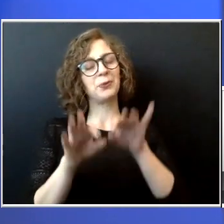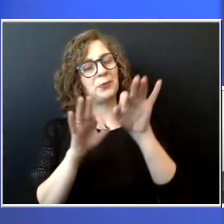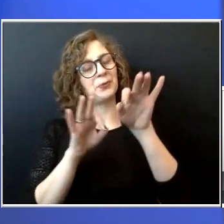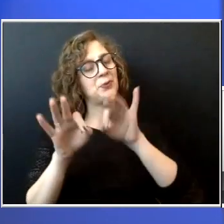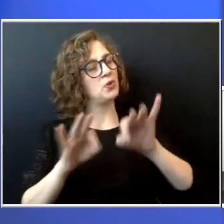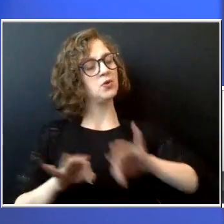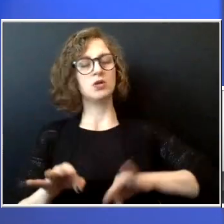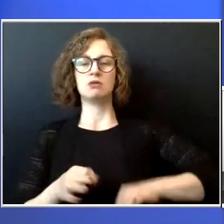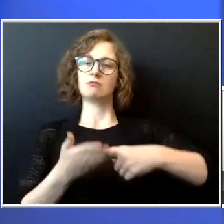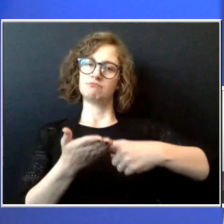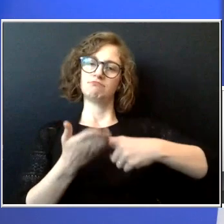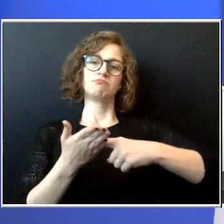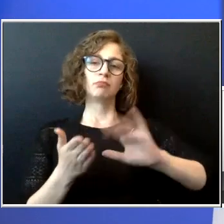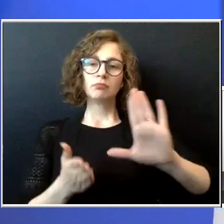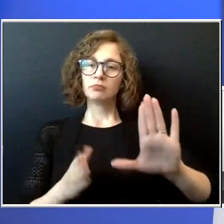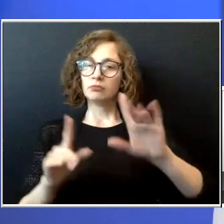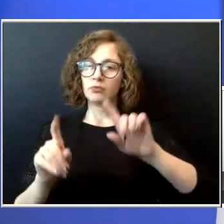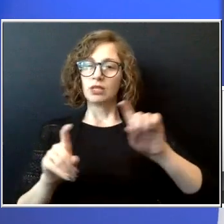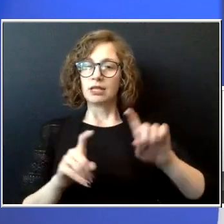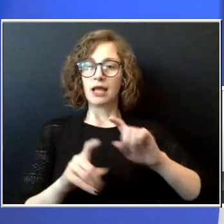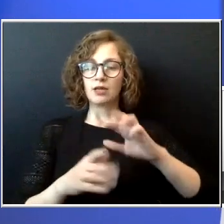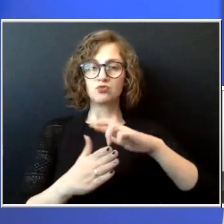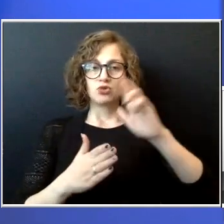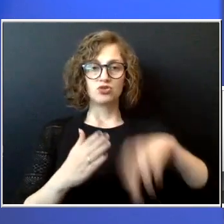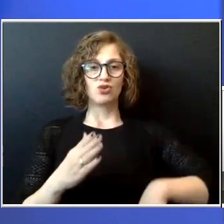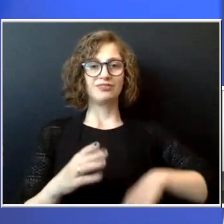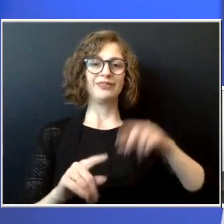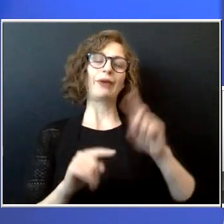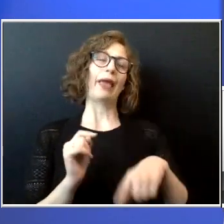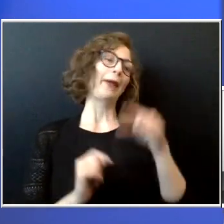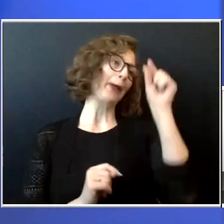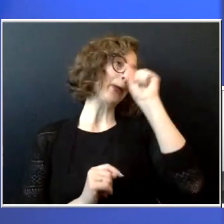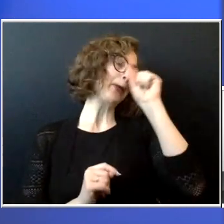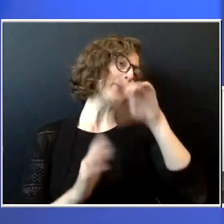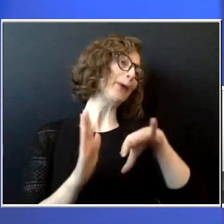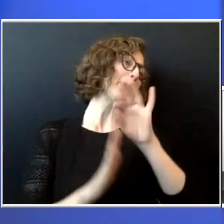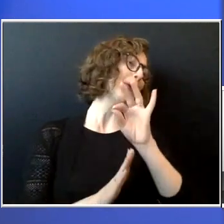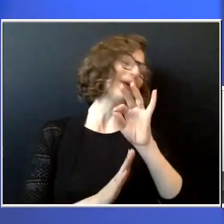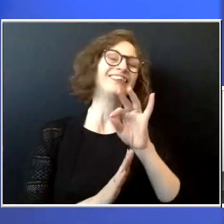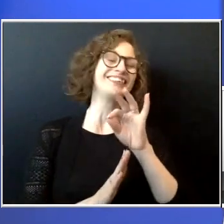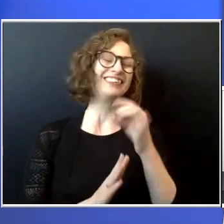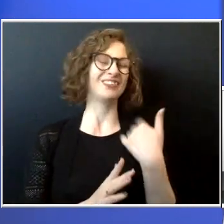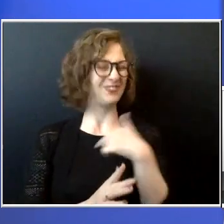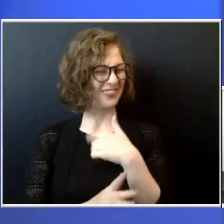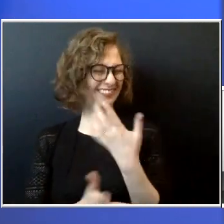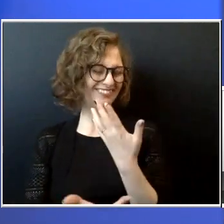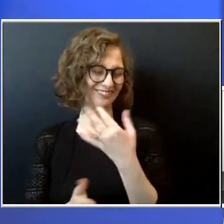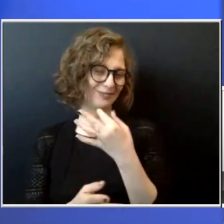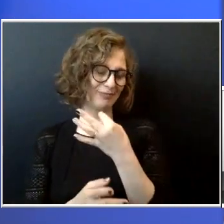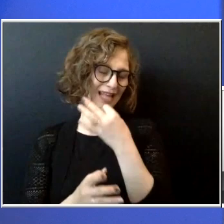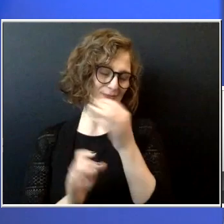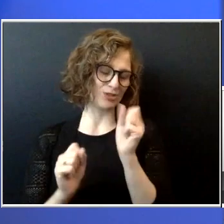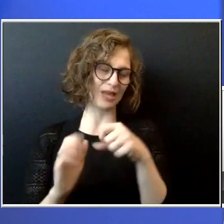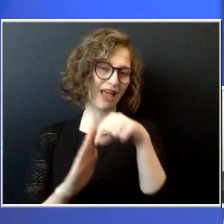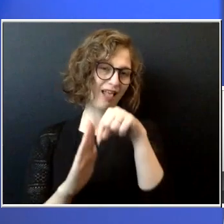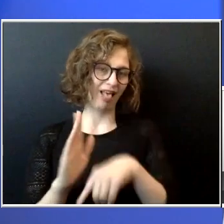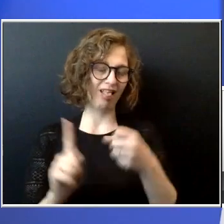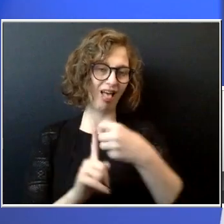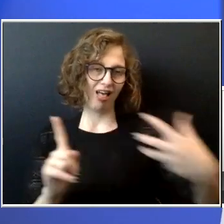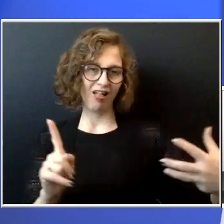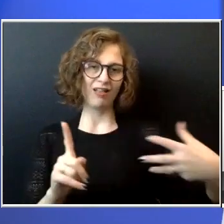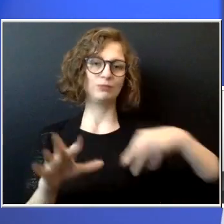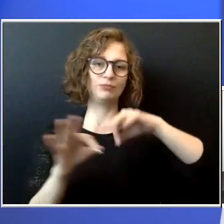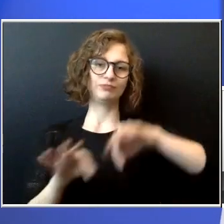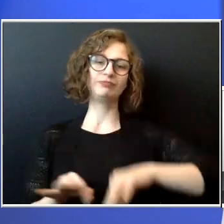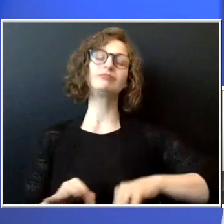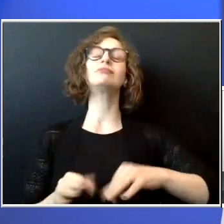results that you just can't Google your way into. So that's why. So whether you have a personal or family history, but